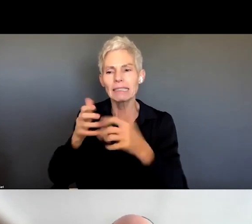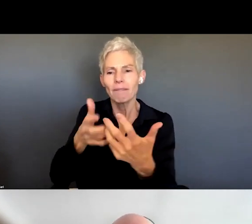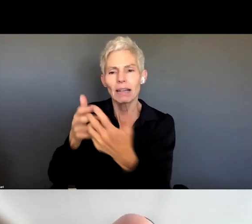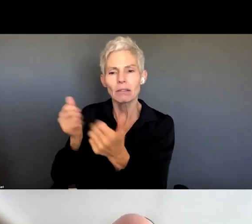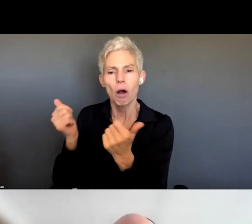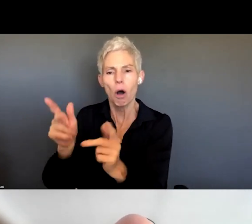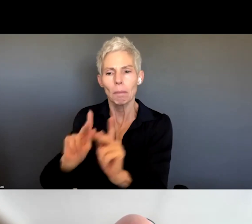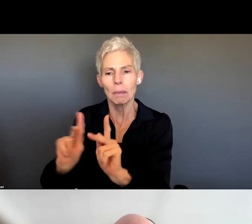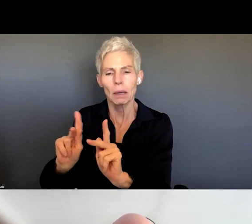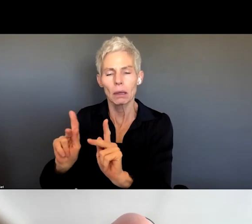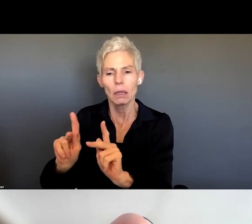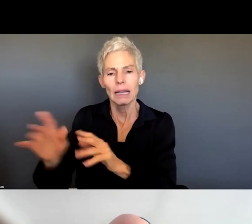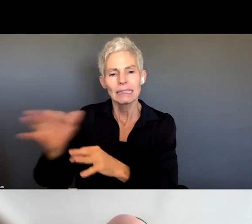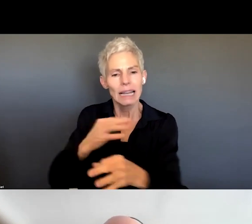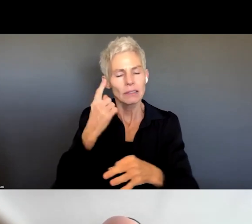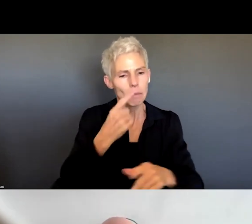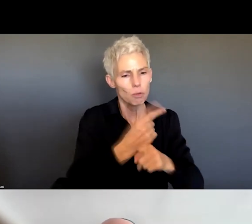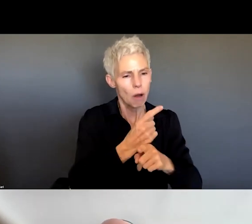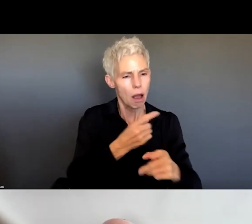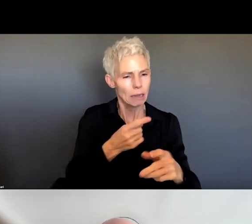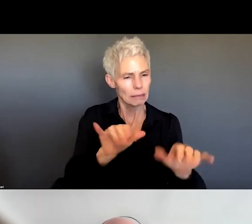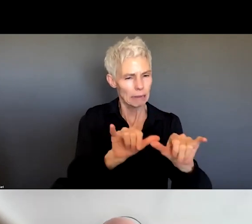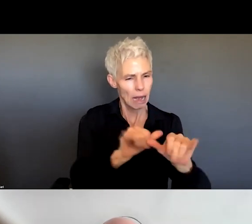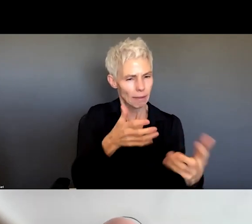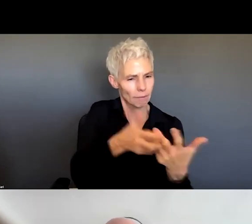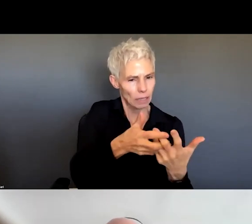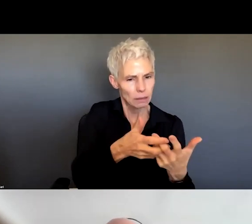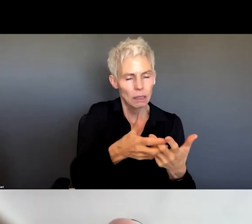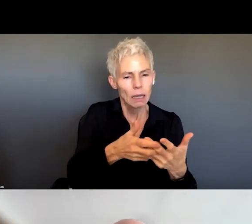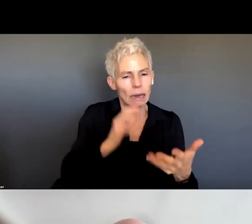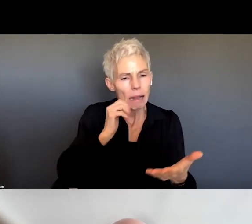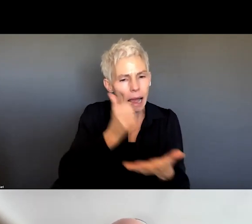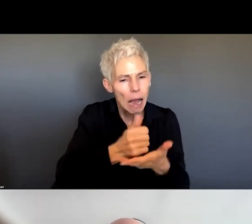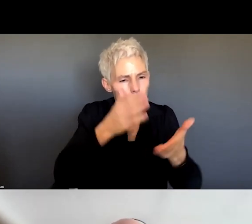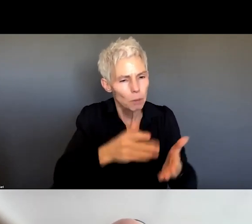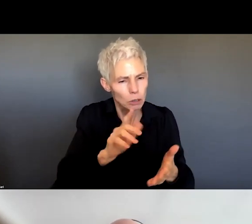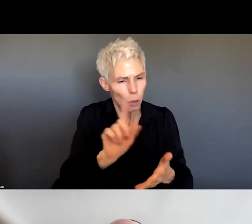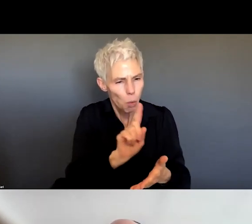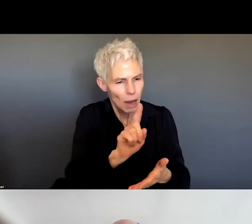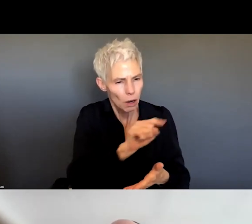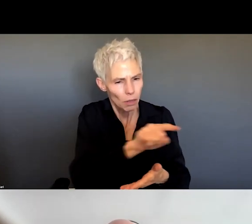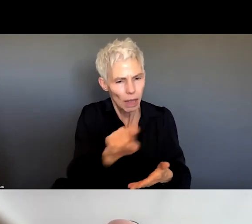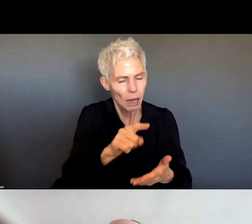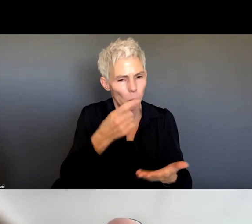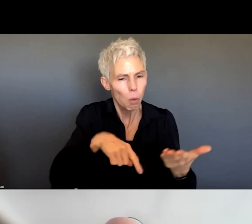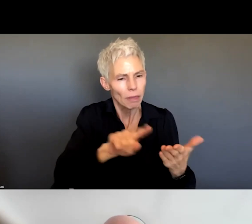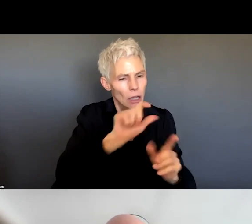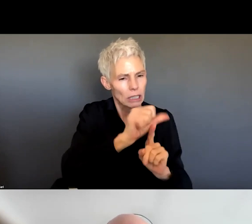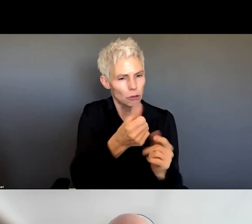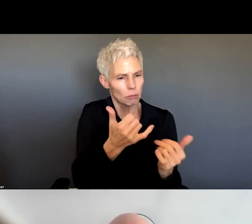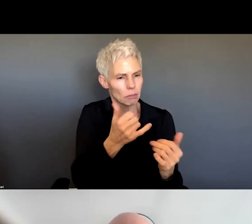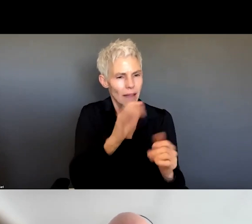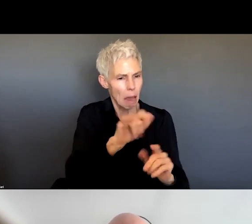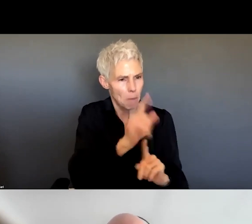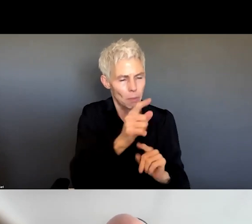right-sized, something that helps a person right where they're at. So notions about all-encompassing, all-inclusive crisis care